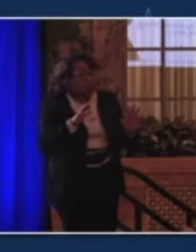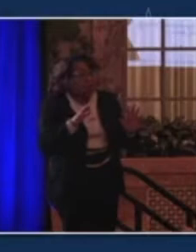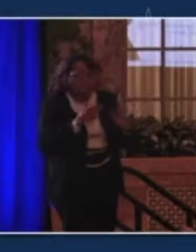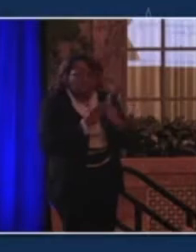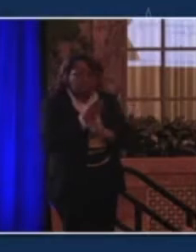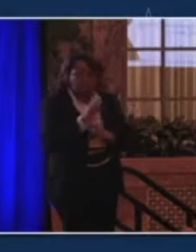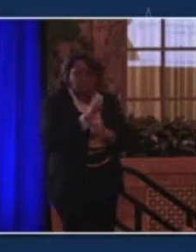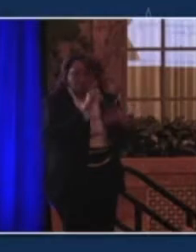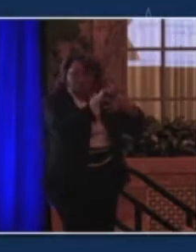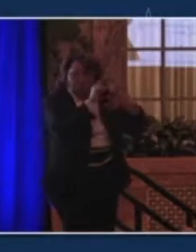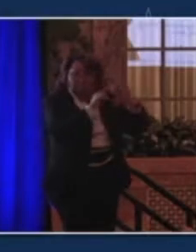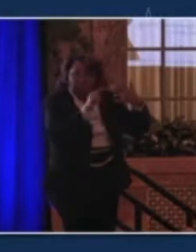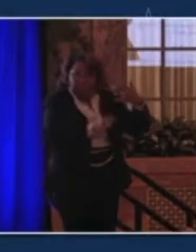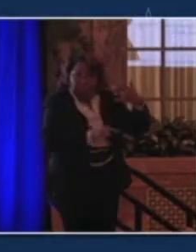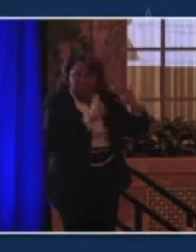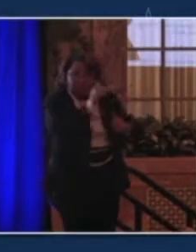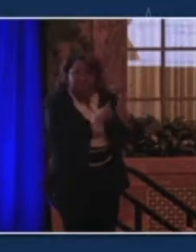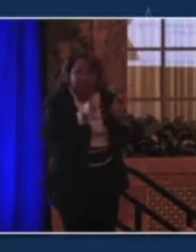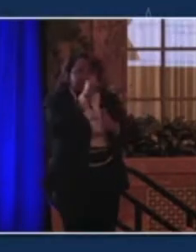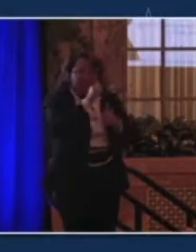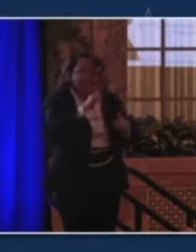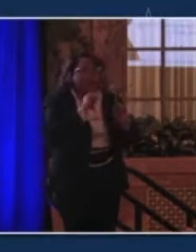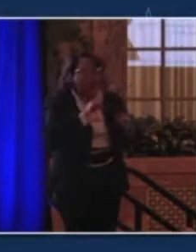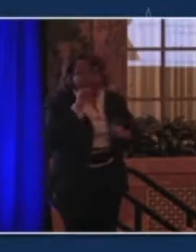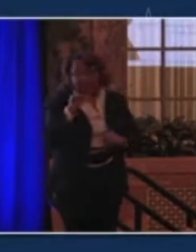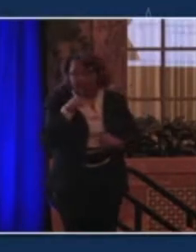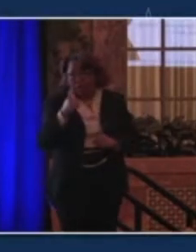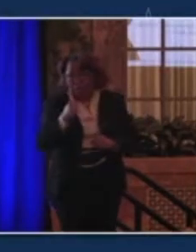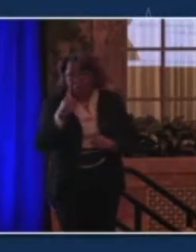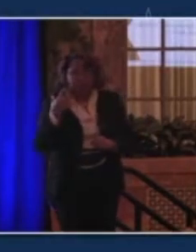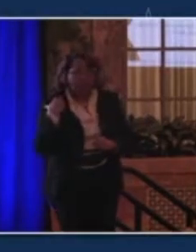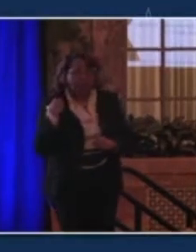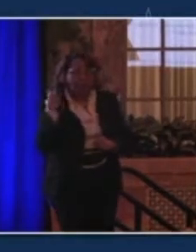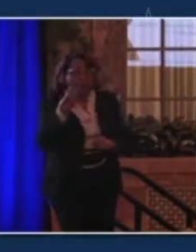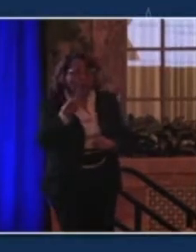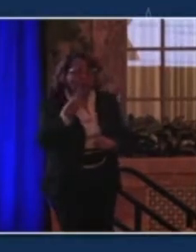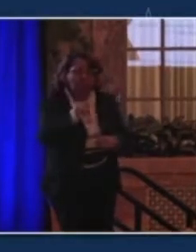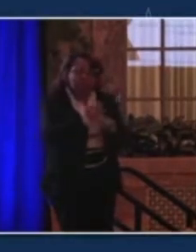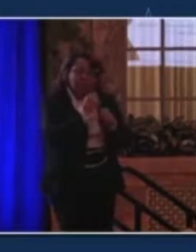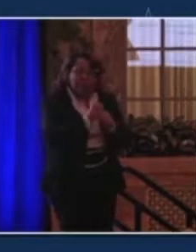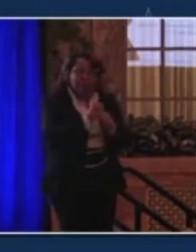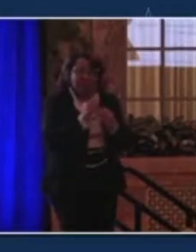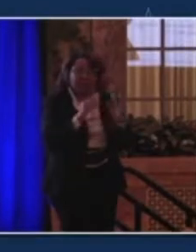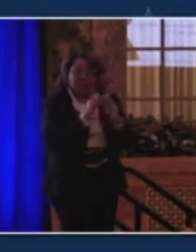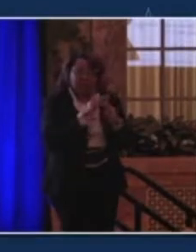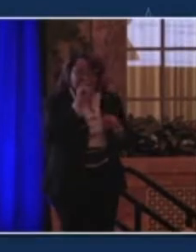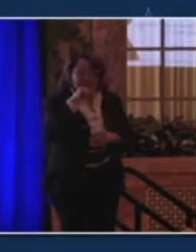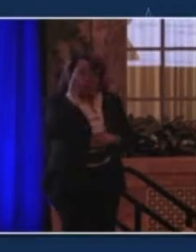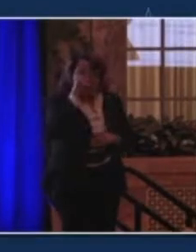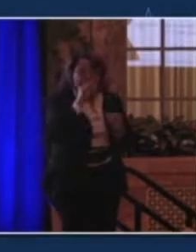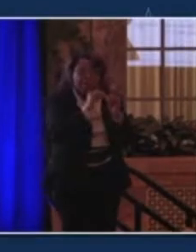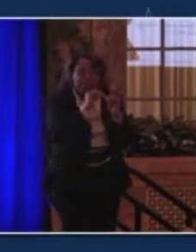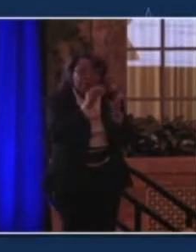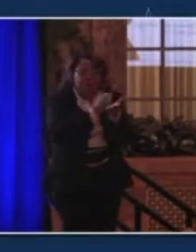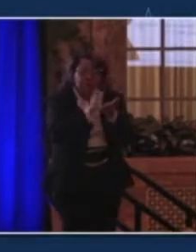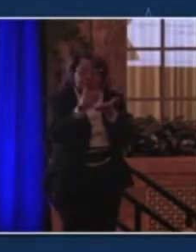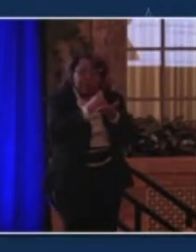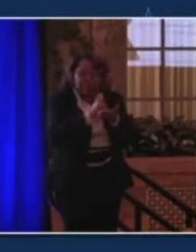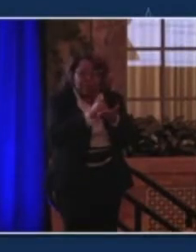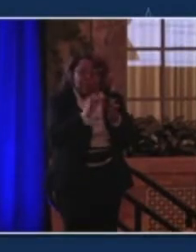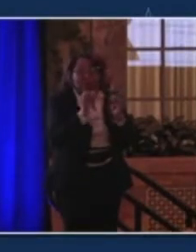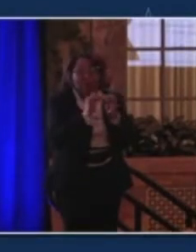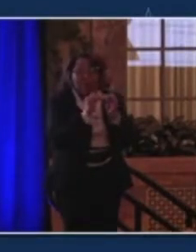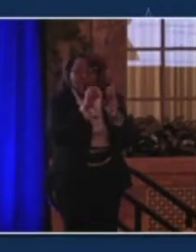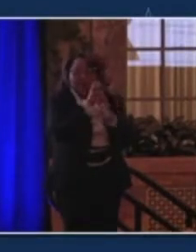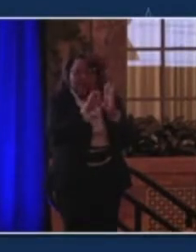executive orders and others, Mayor Washington made city government more transparent, more ethical,